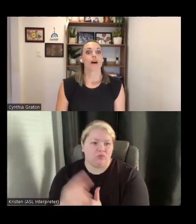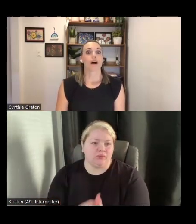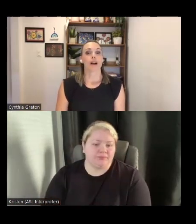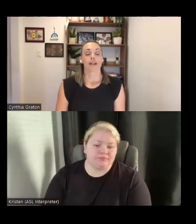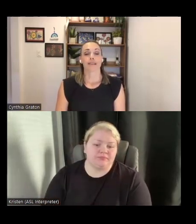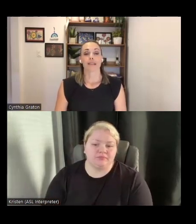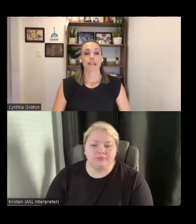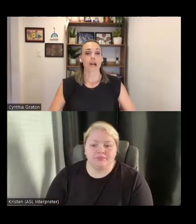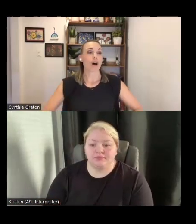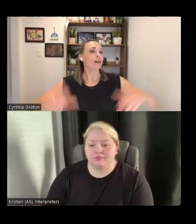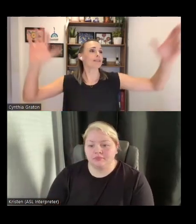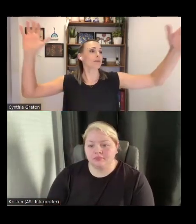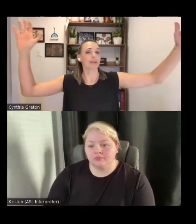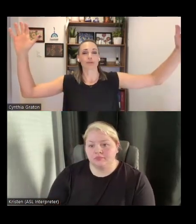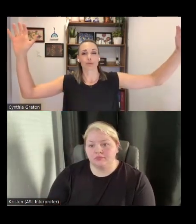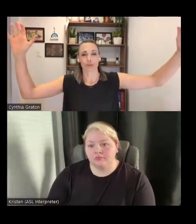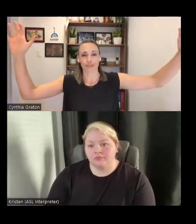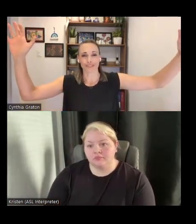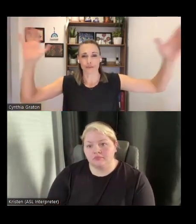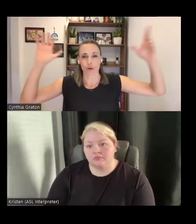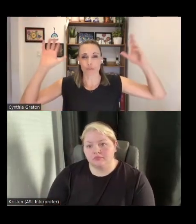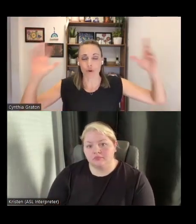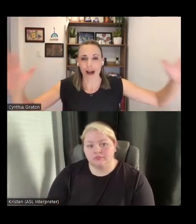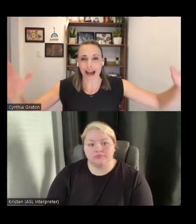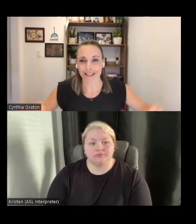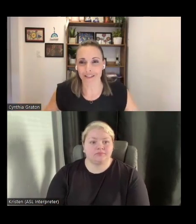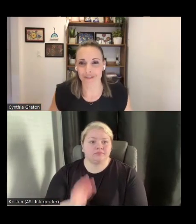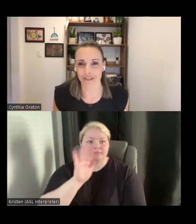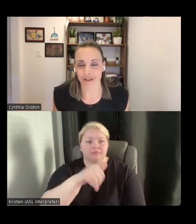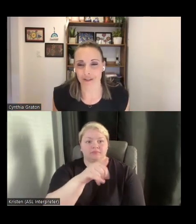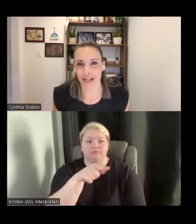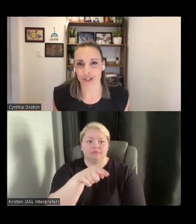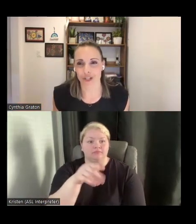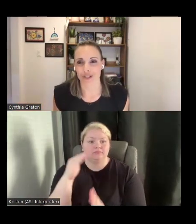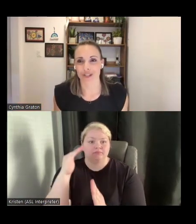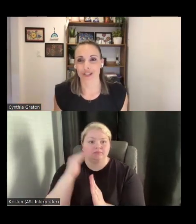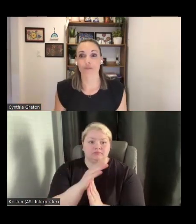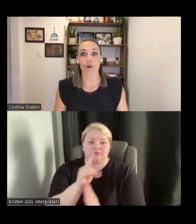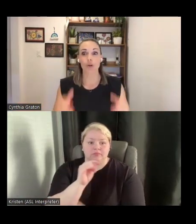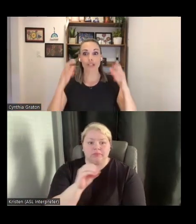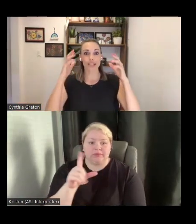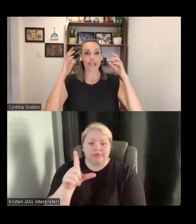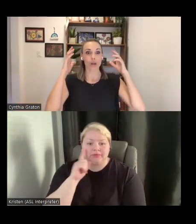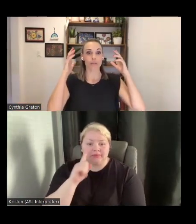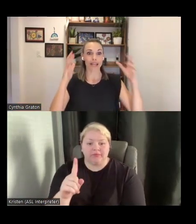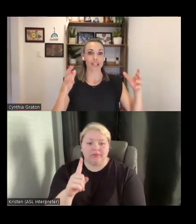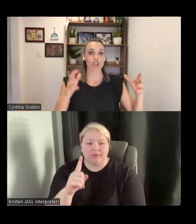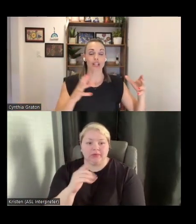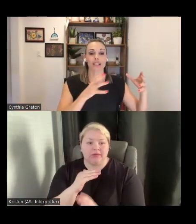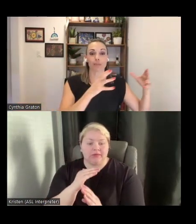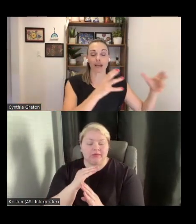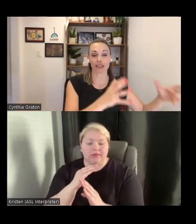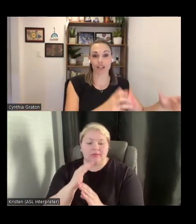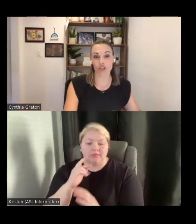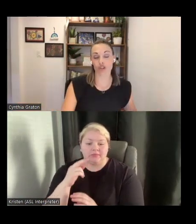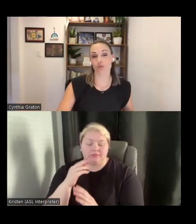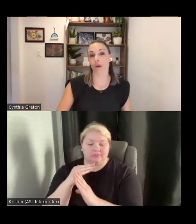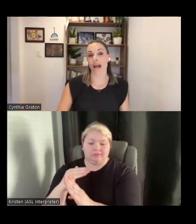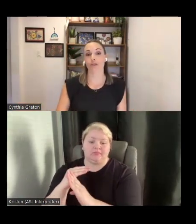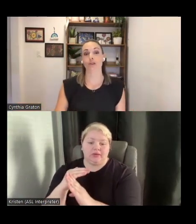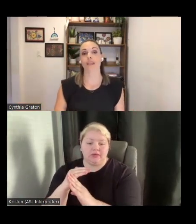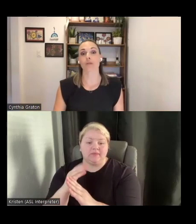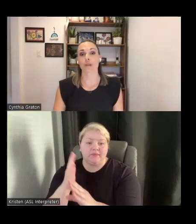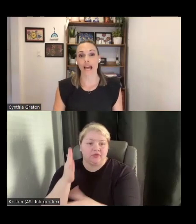Here we are, the ultimate tool for proactive interventions, focusing on managing